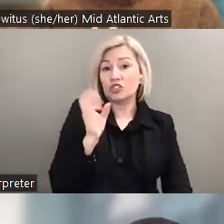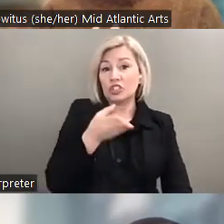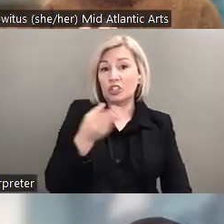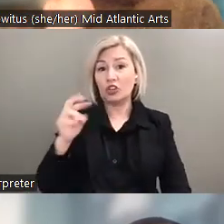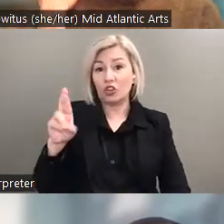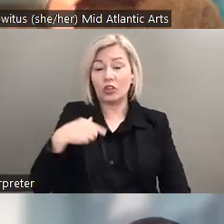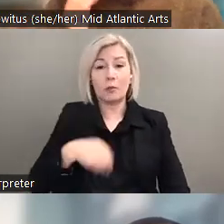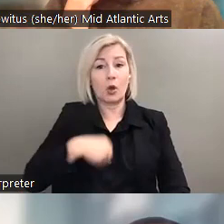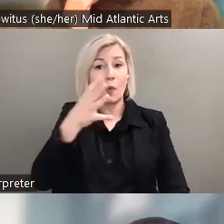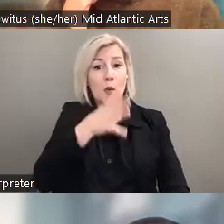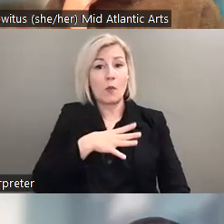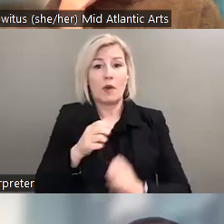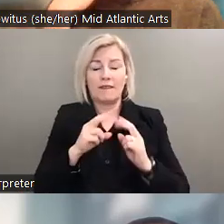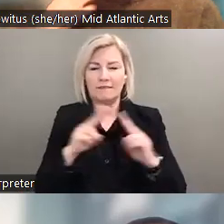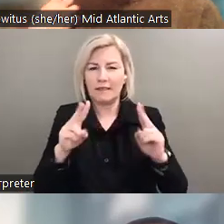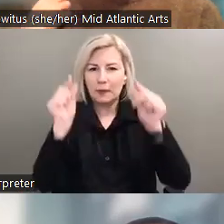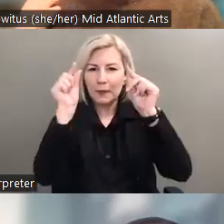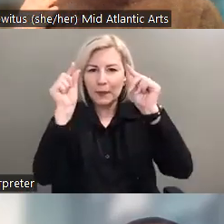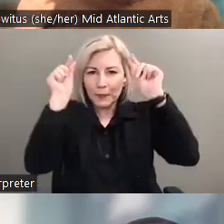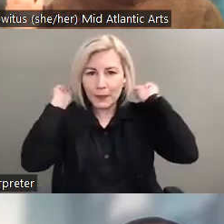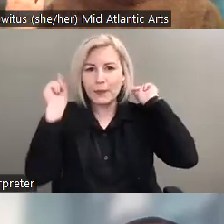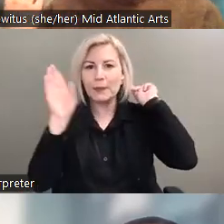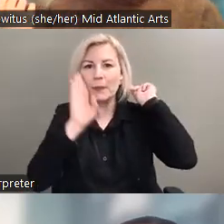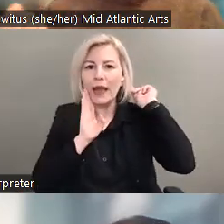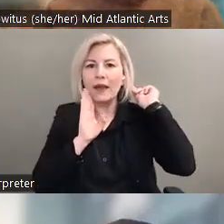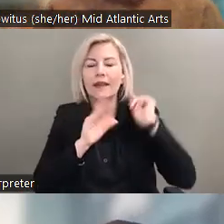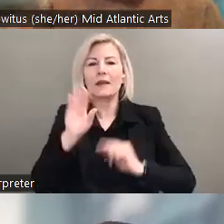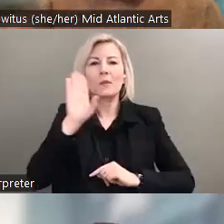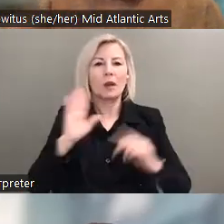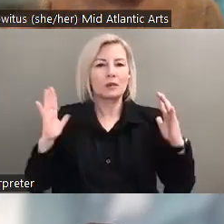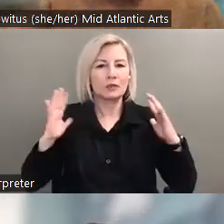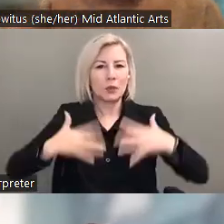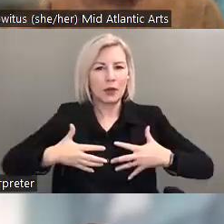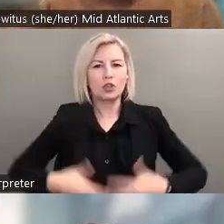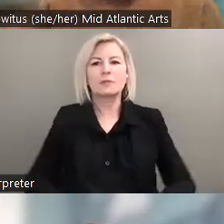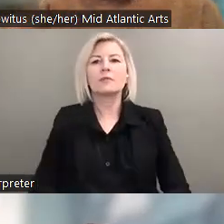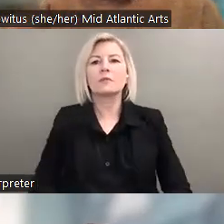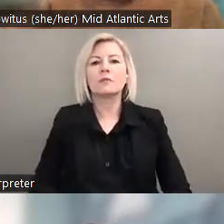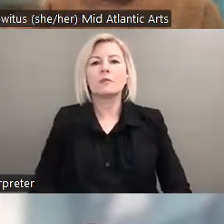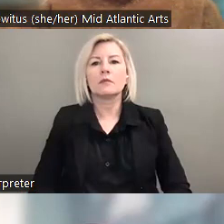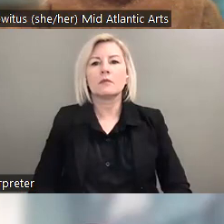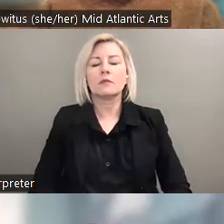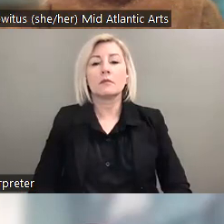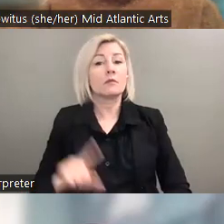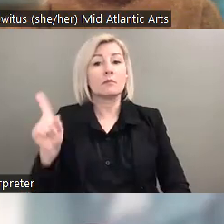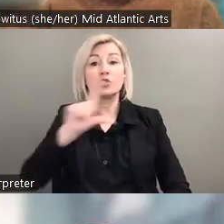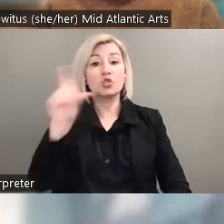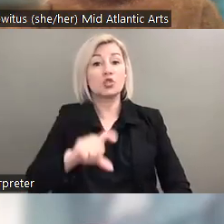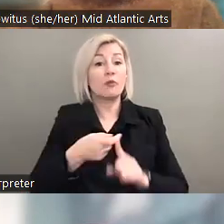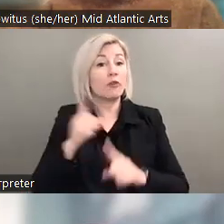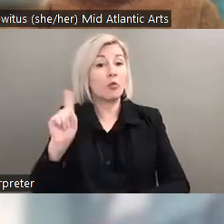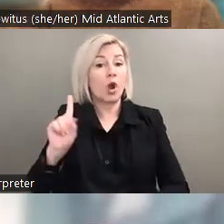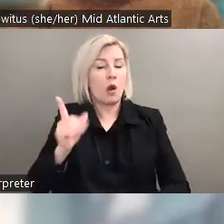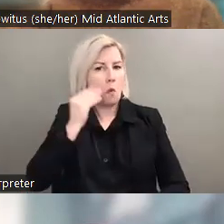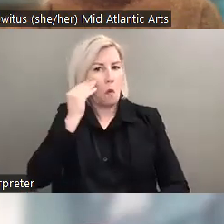I'm a white woman with very short brown hair and a brown sweater. I'm zooming in today from my home located